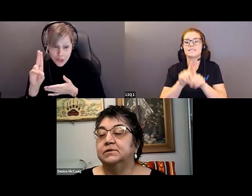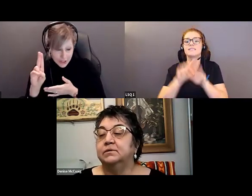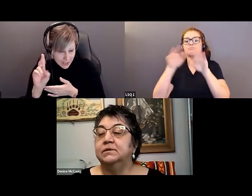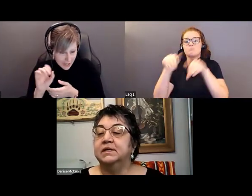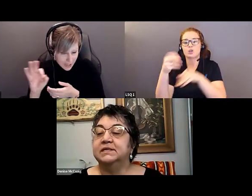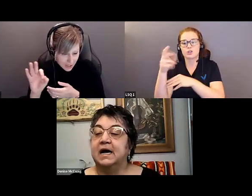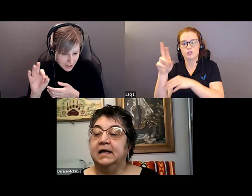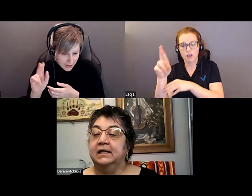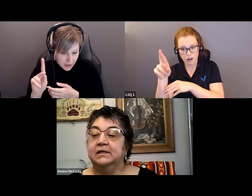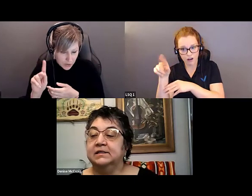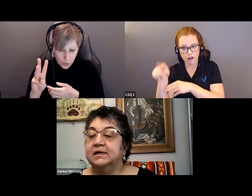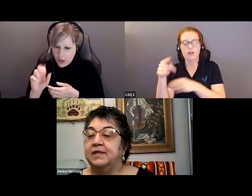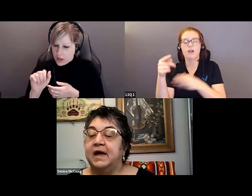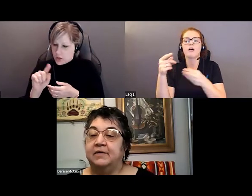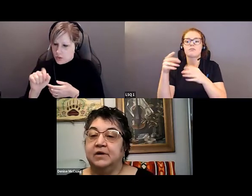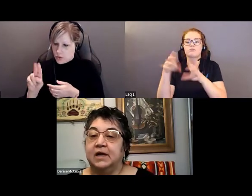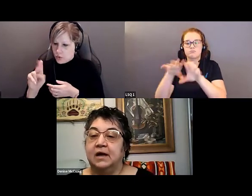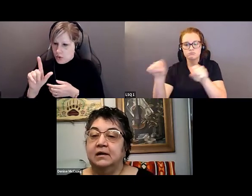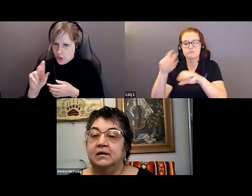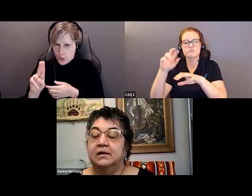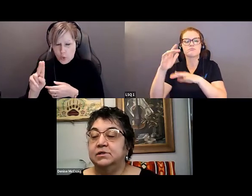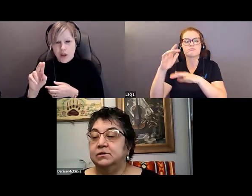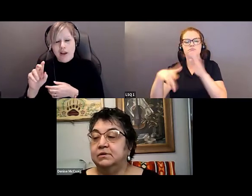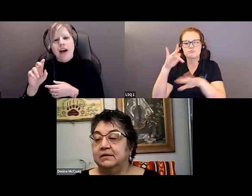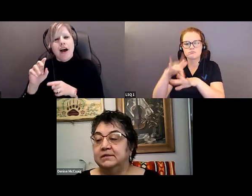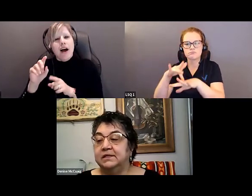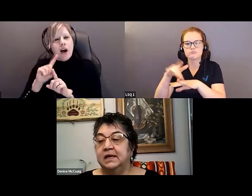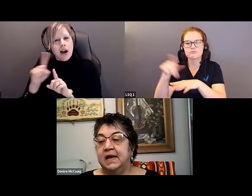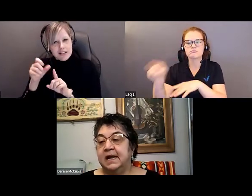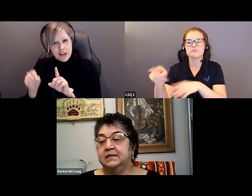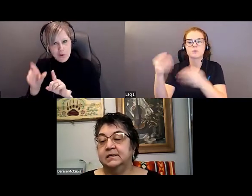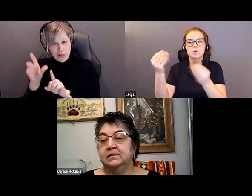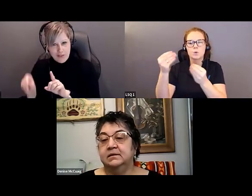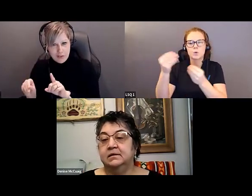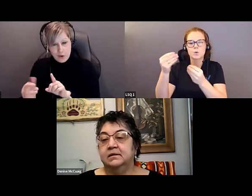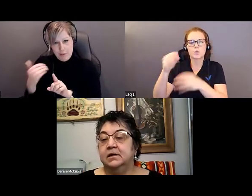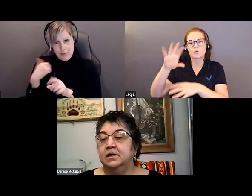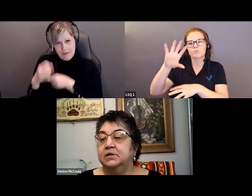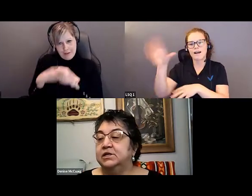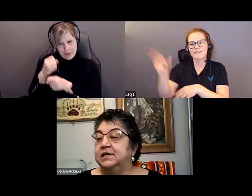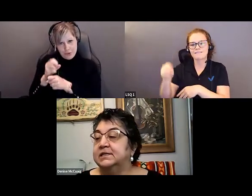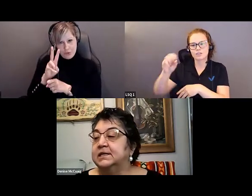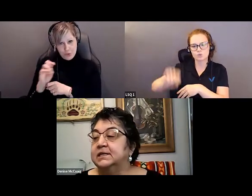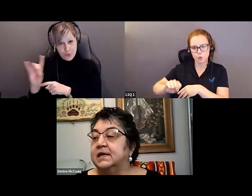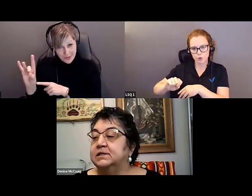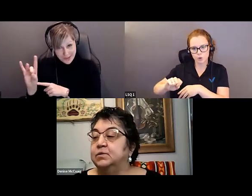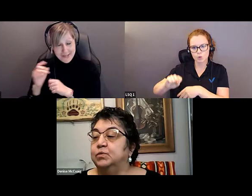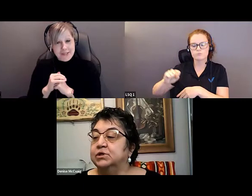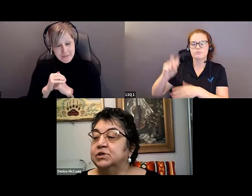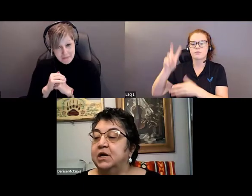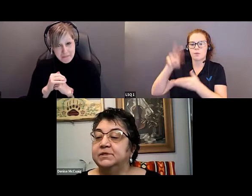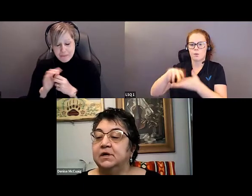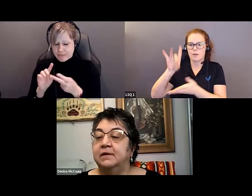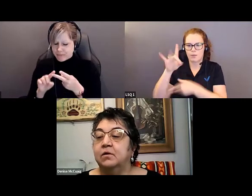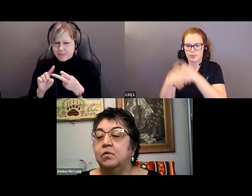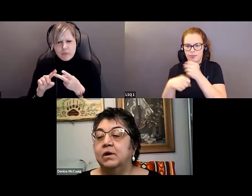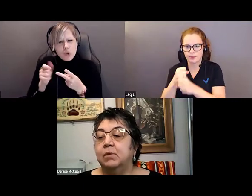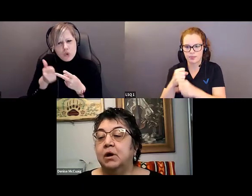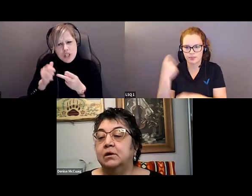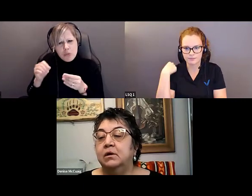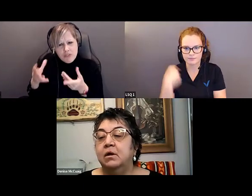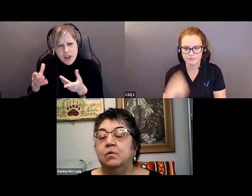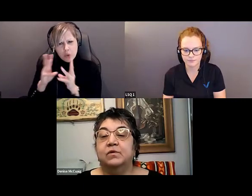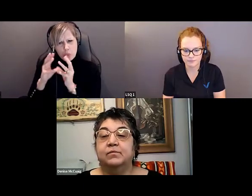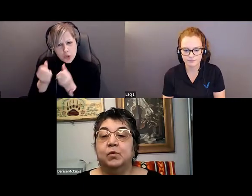of KwaZulu-Natal in South Africa in 2008. She has conducted workshops on the